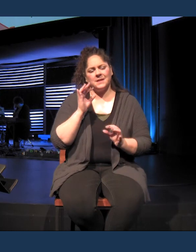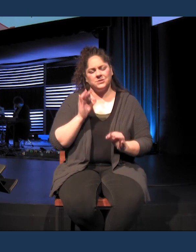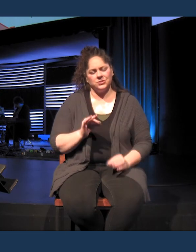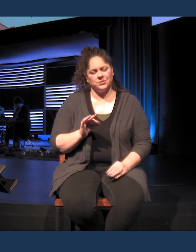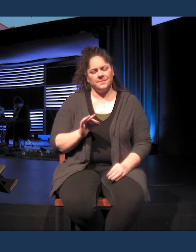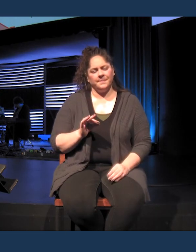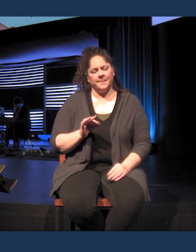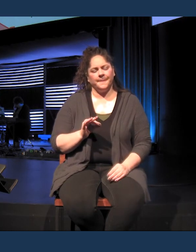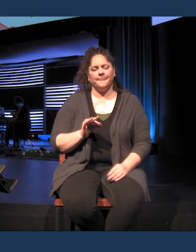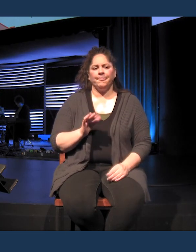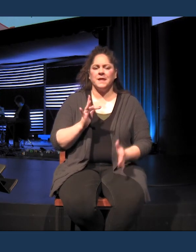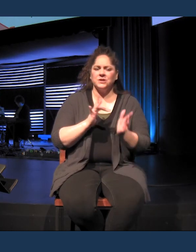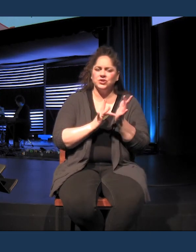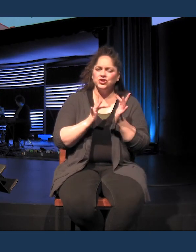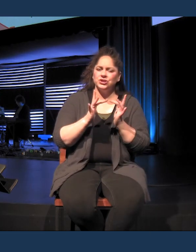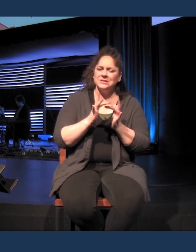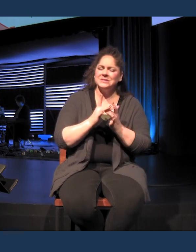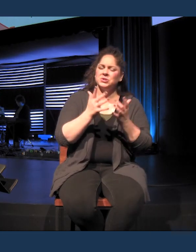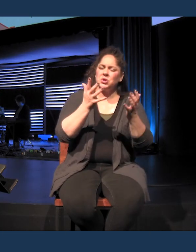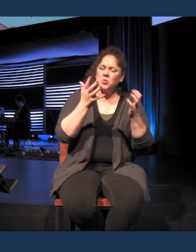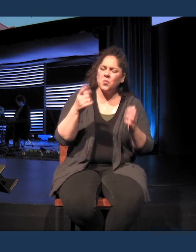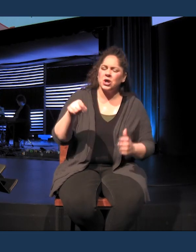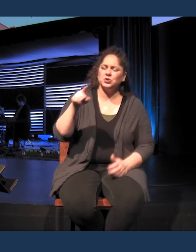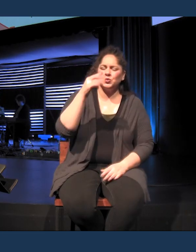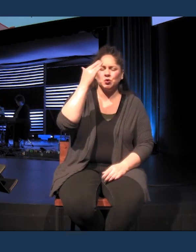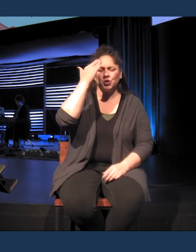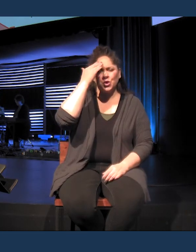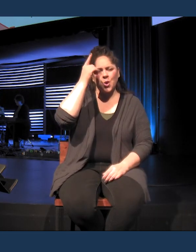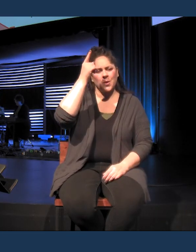He is inviting you to know him personally.